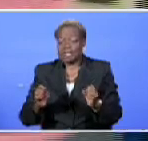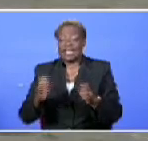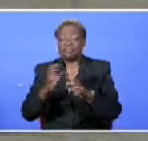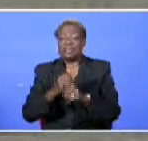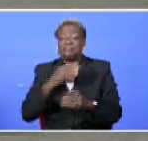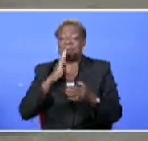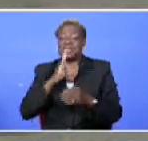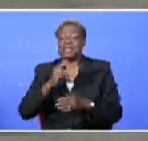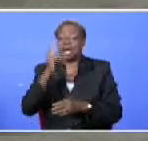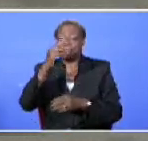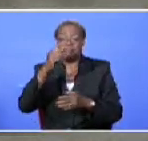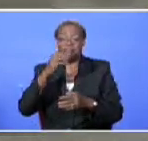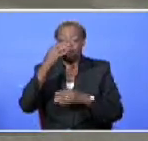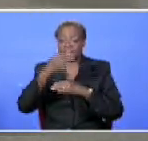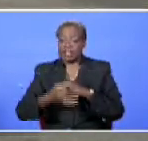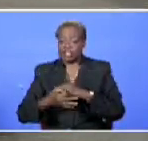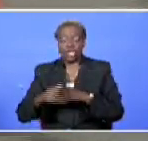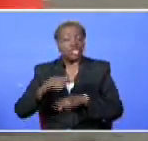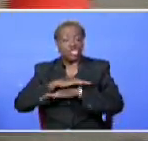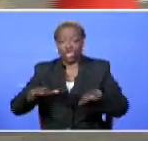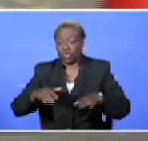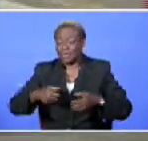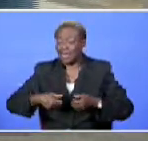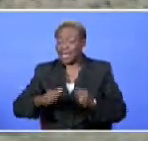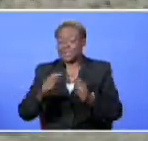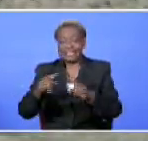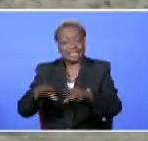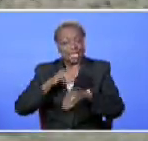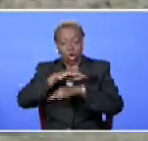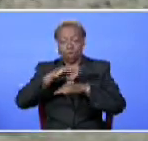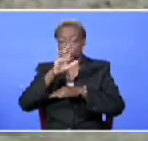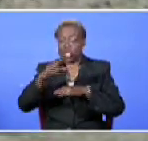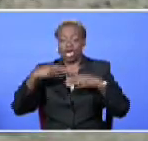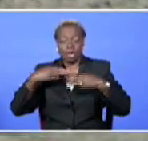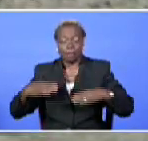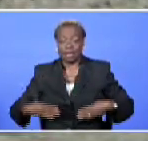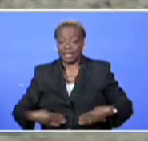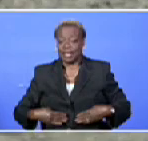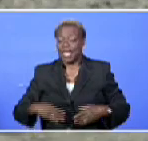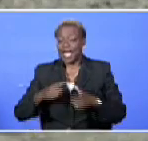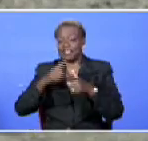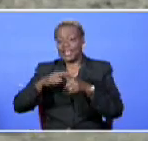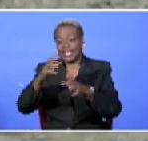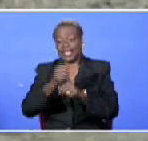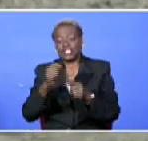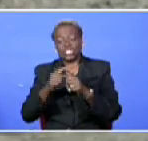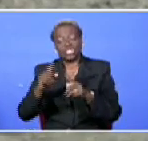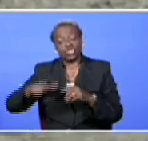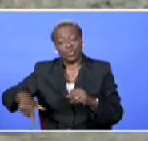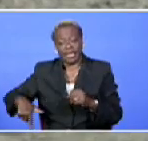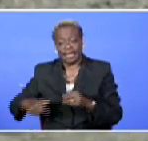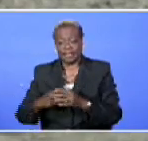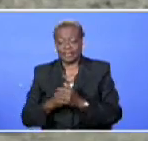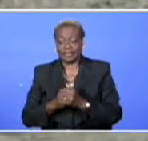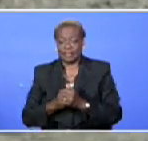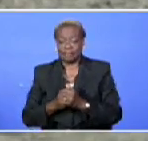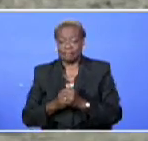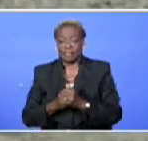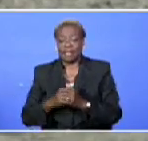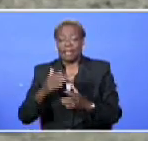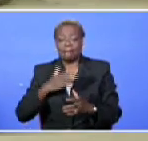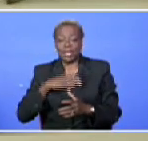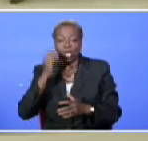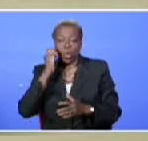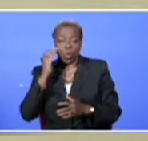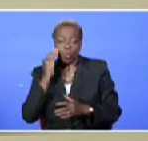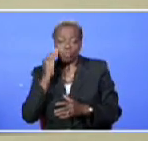that you have it, rather than allow it to take over your body and then it might be too late. So my advice to my home